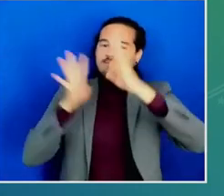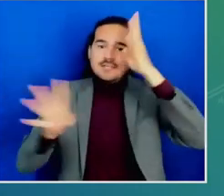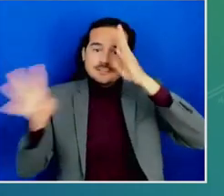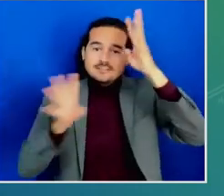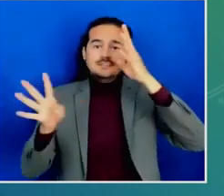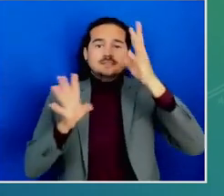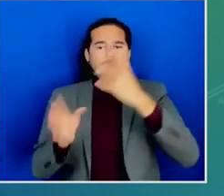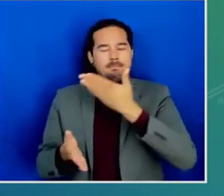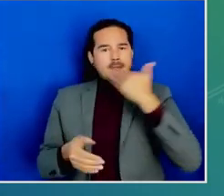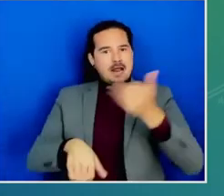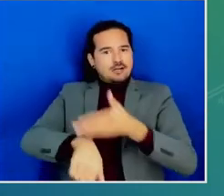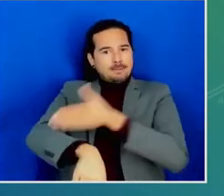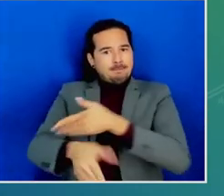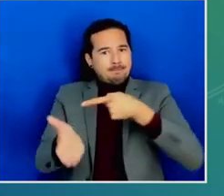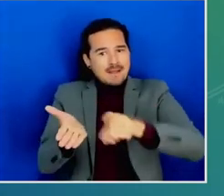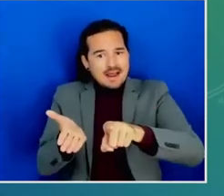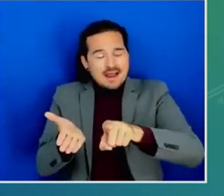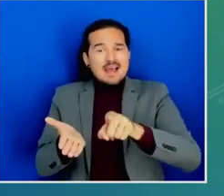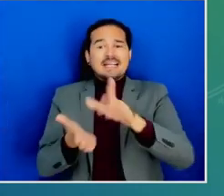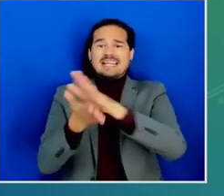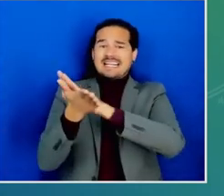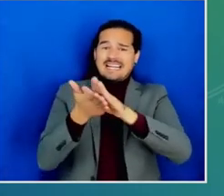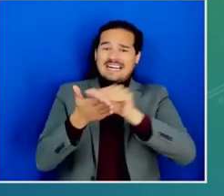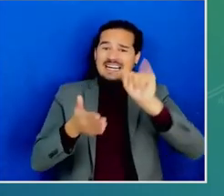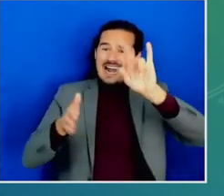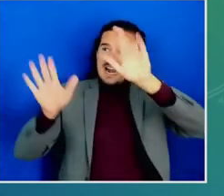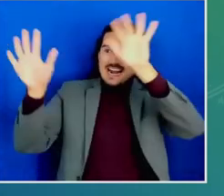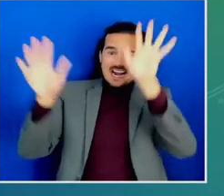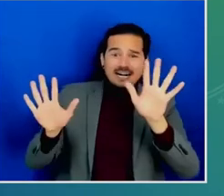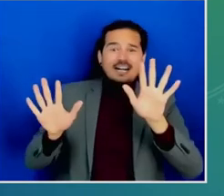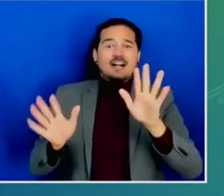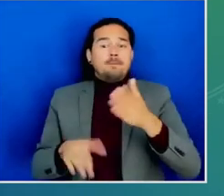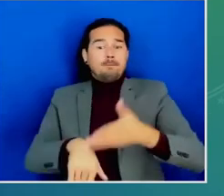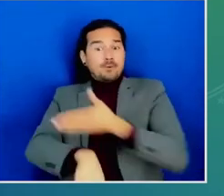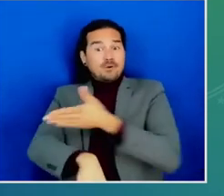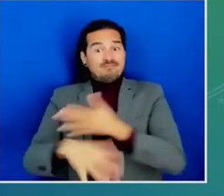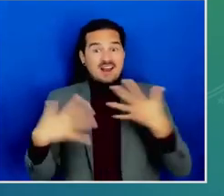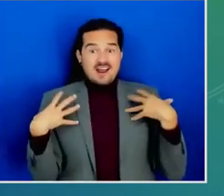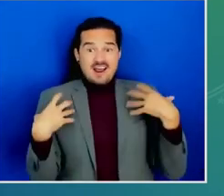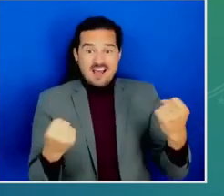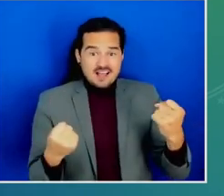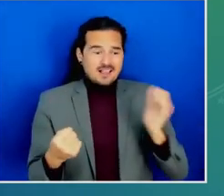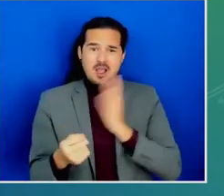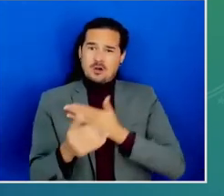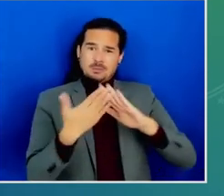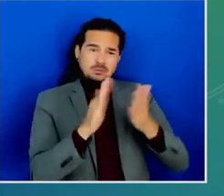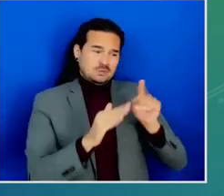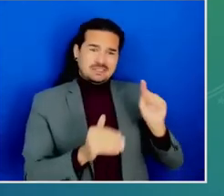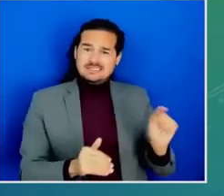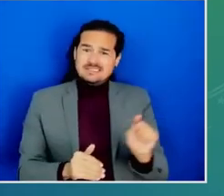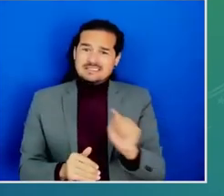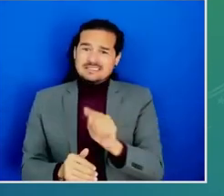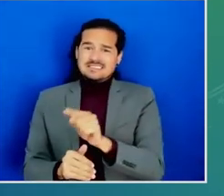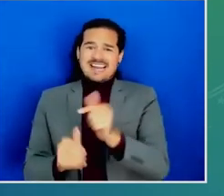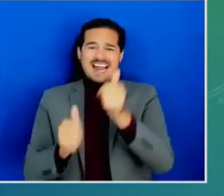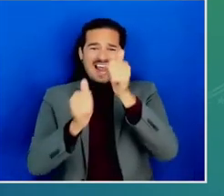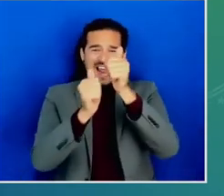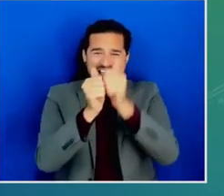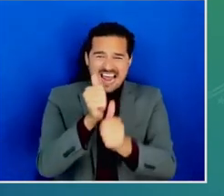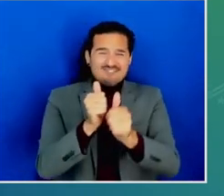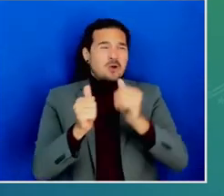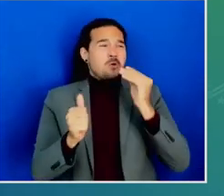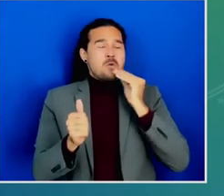jobs, to improve the health of our communities, and to help clear the path for people in every